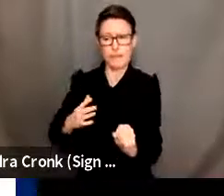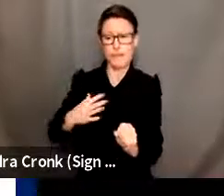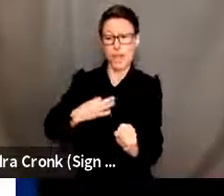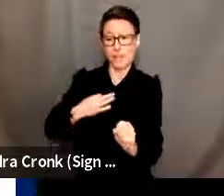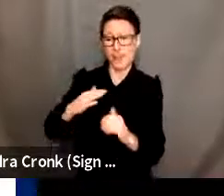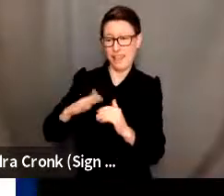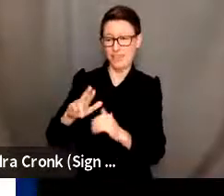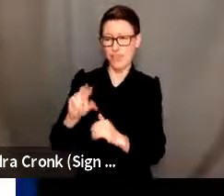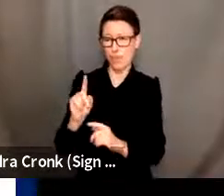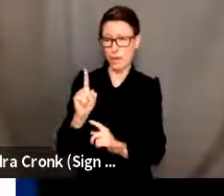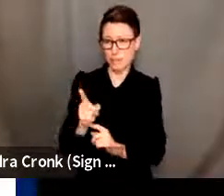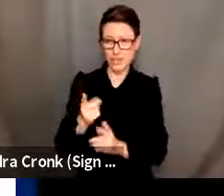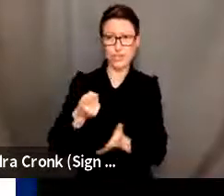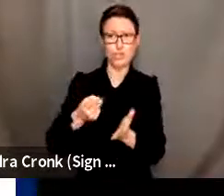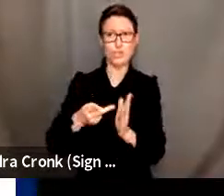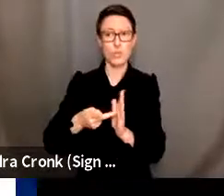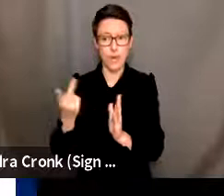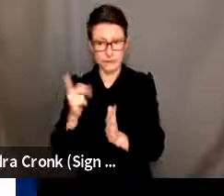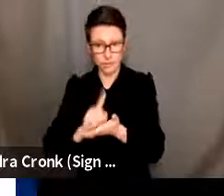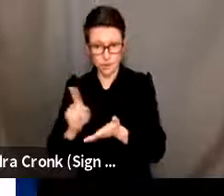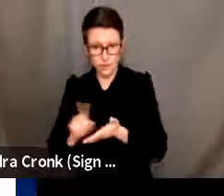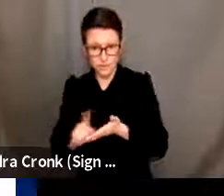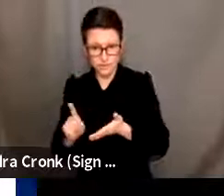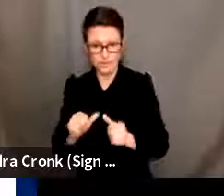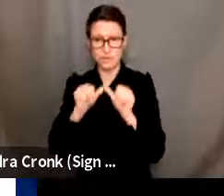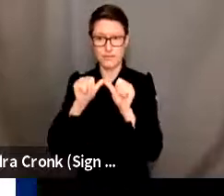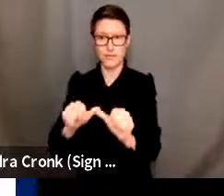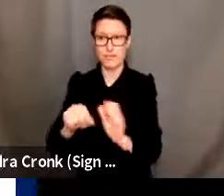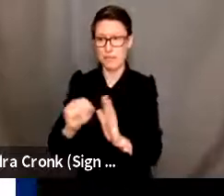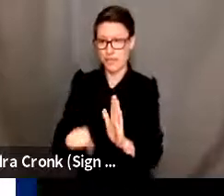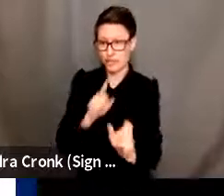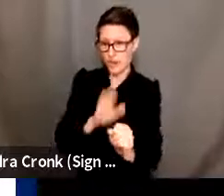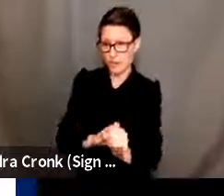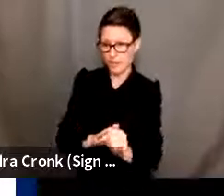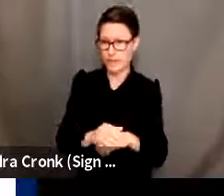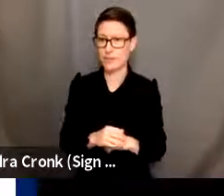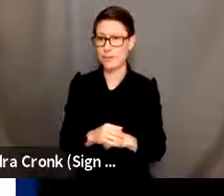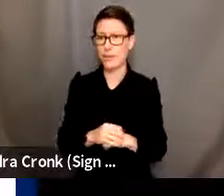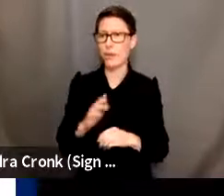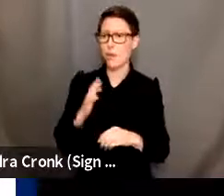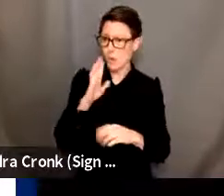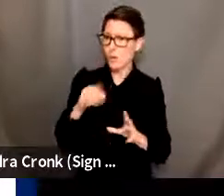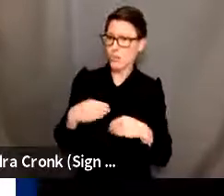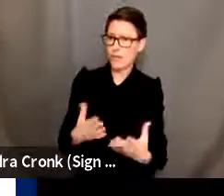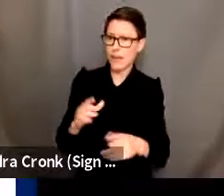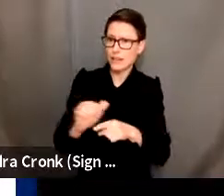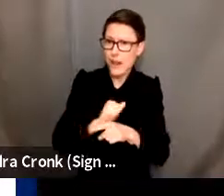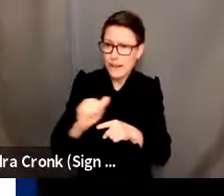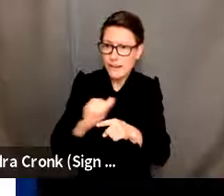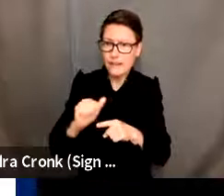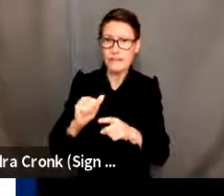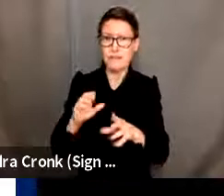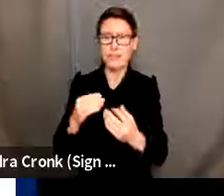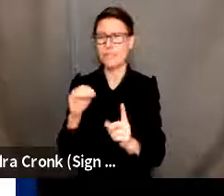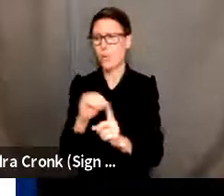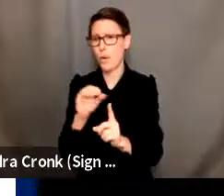a semester-long commitment. We will train you, you'll attend an orientation on what you can expect, and